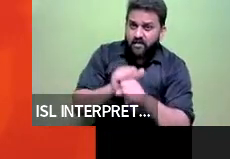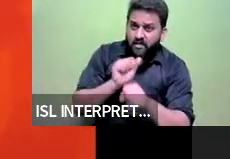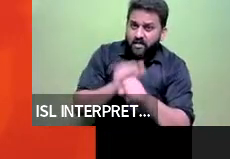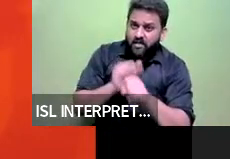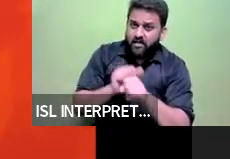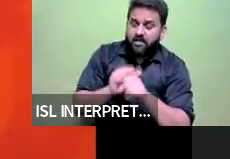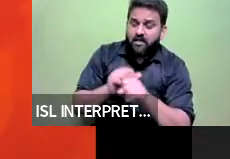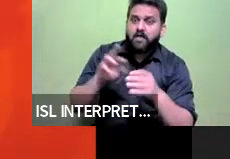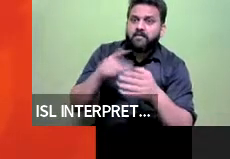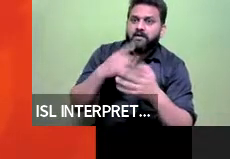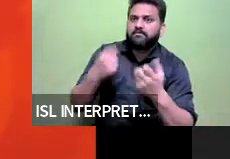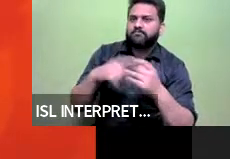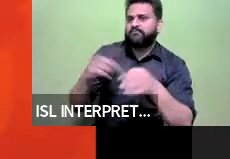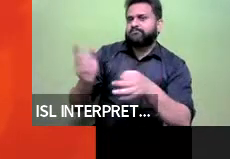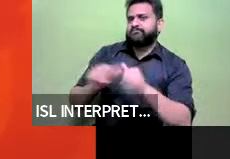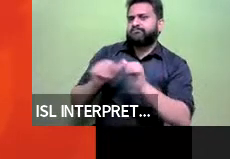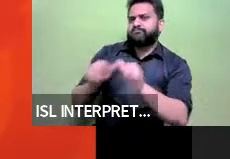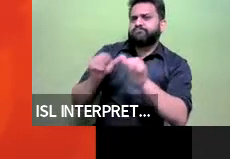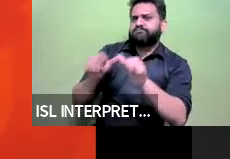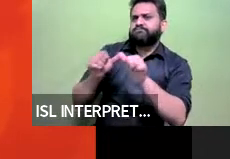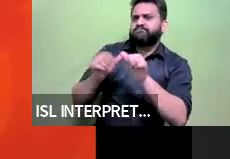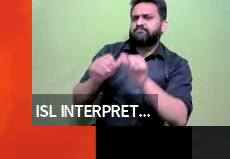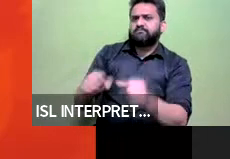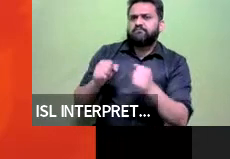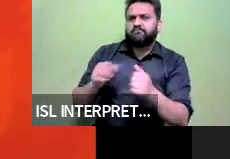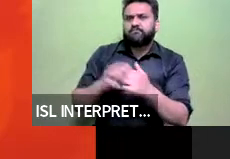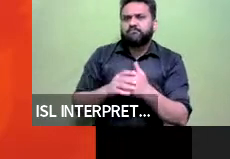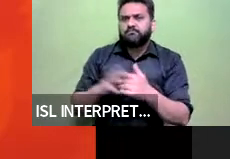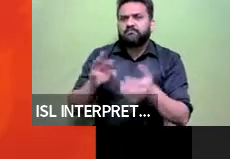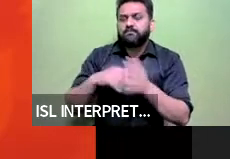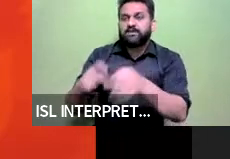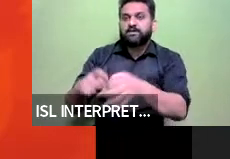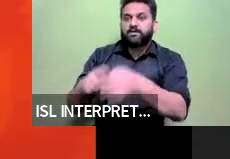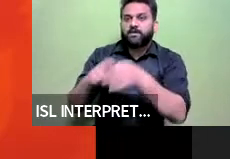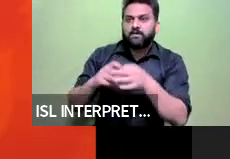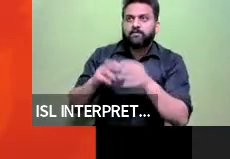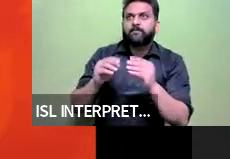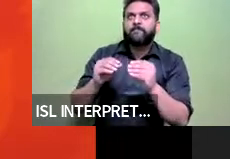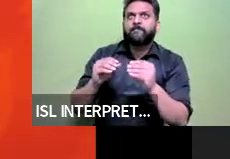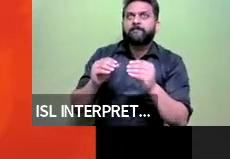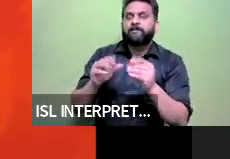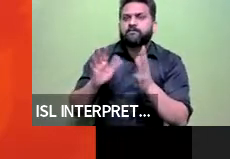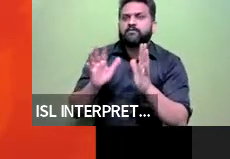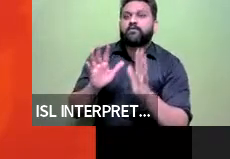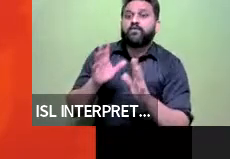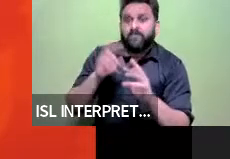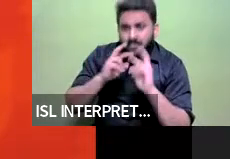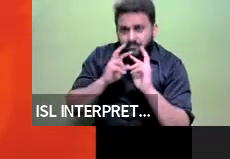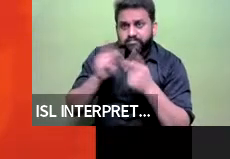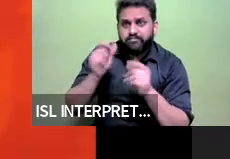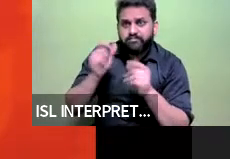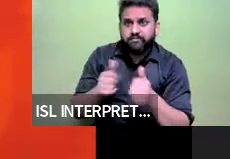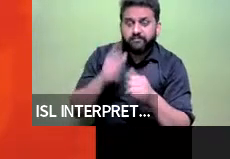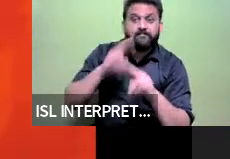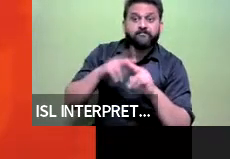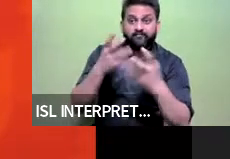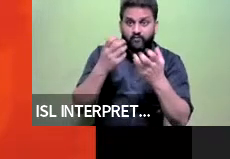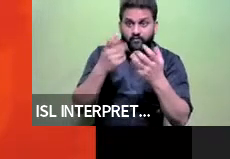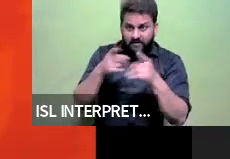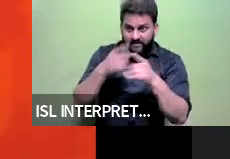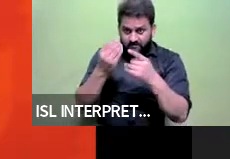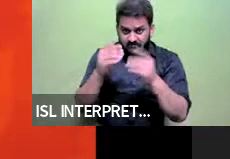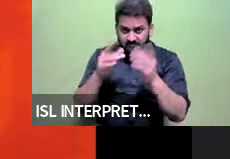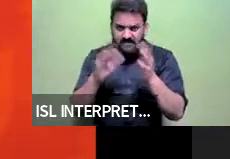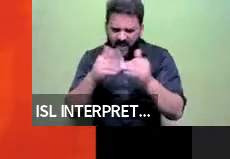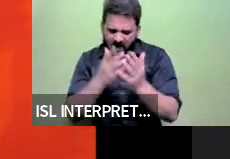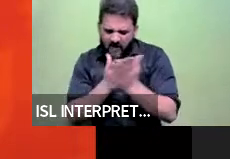research. You should demonstrate that. Don't avoid the question. That will be the wrong thing to do. If you want to see some techniques